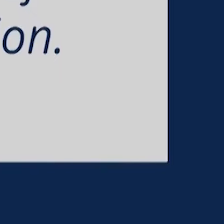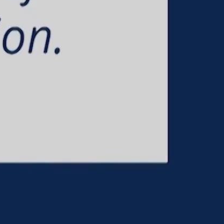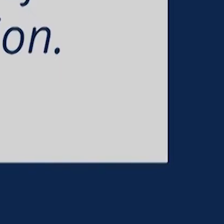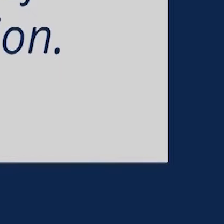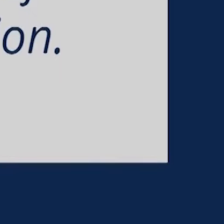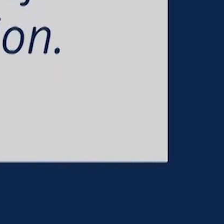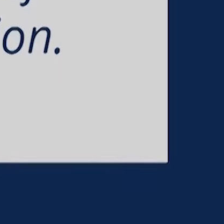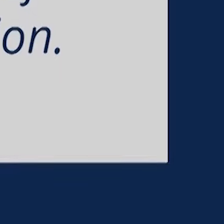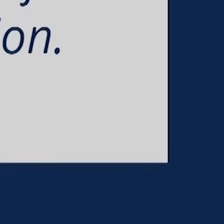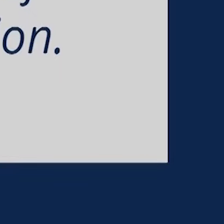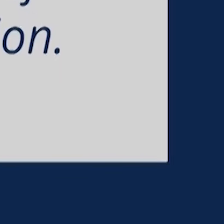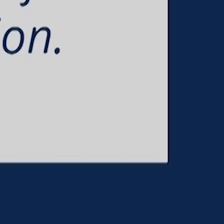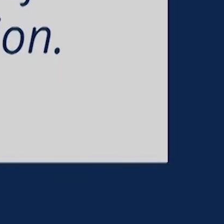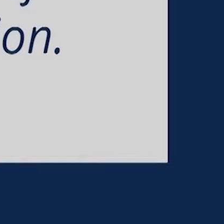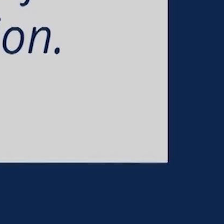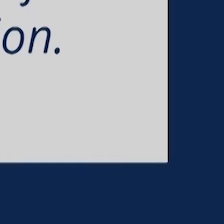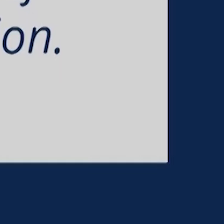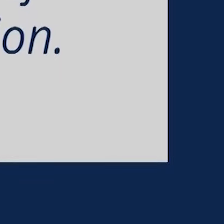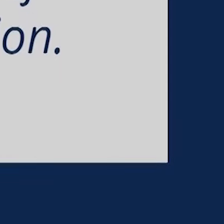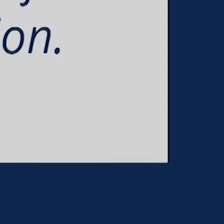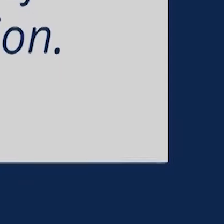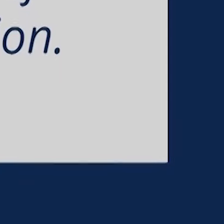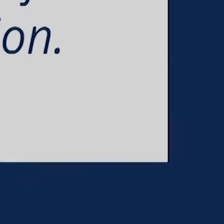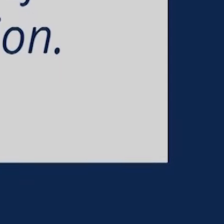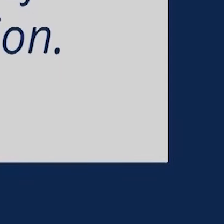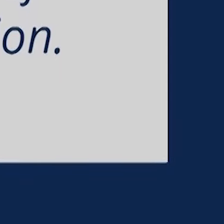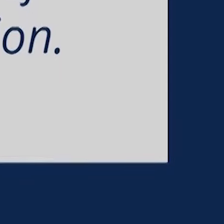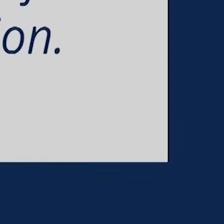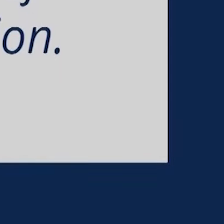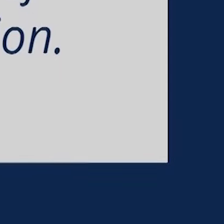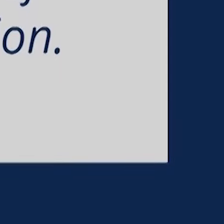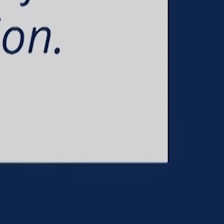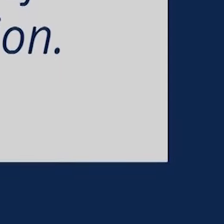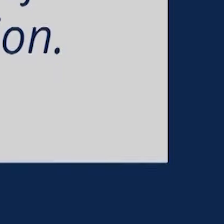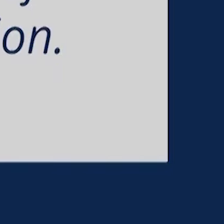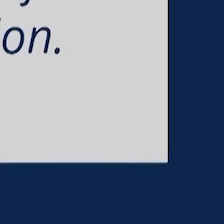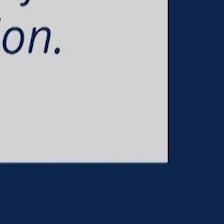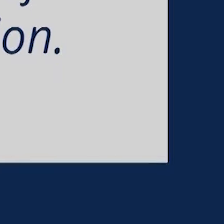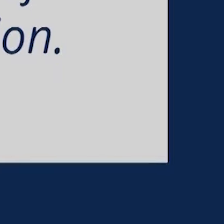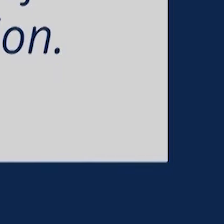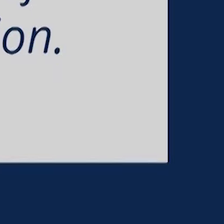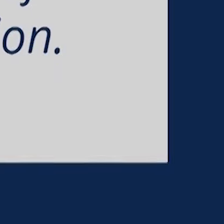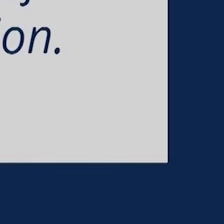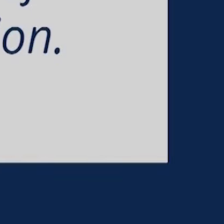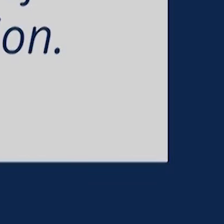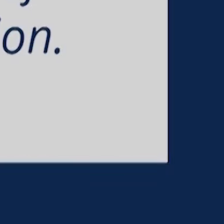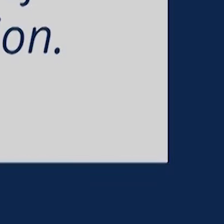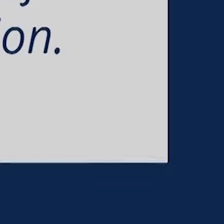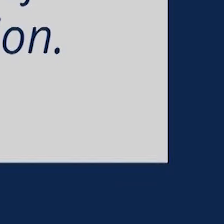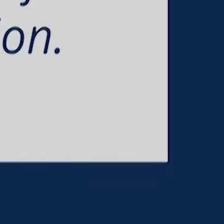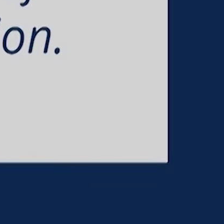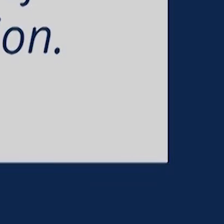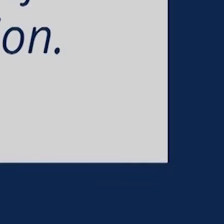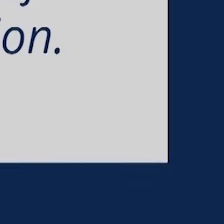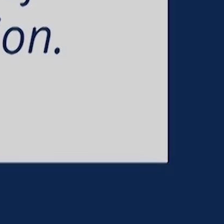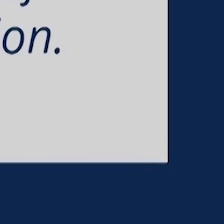no se ne be ya obetumi ni nipa na abom na matena e wasomdwe mu. So the first one, we are saying that it's a confession to God.